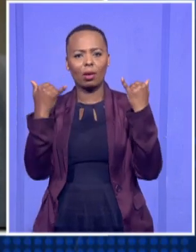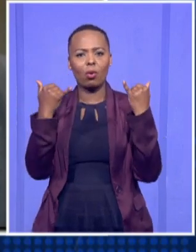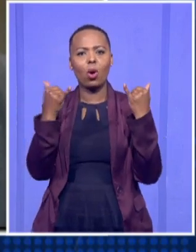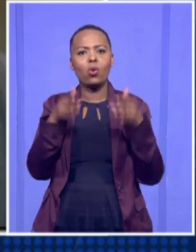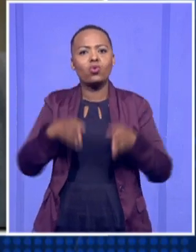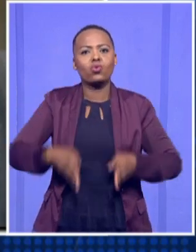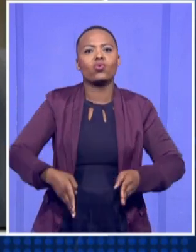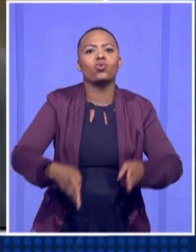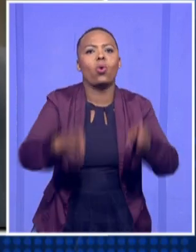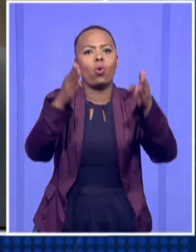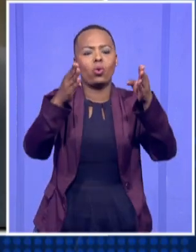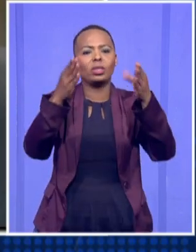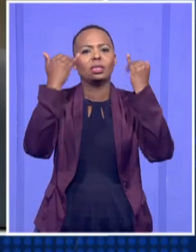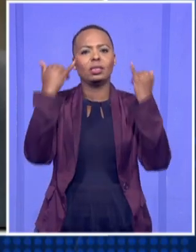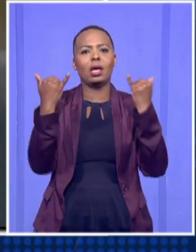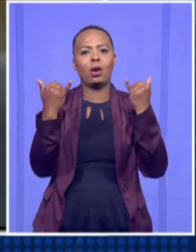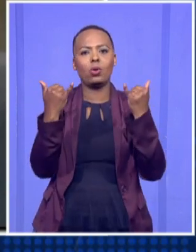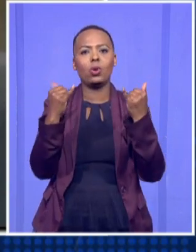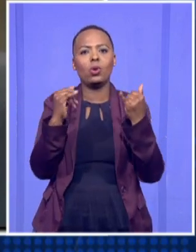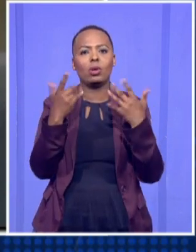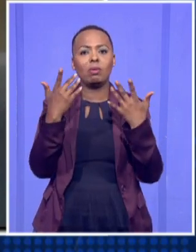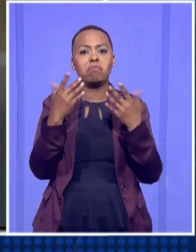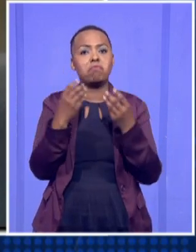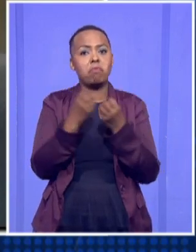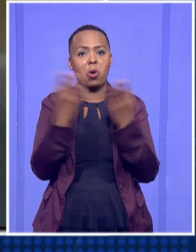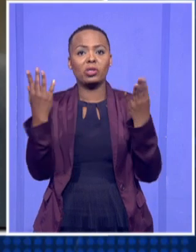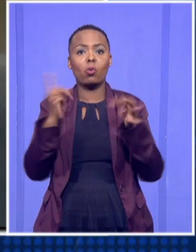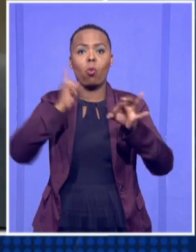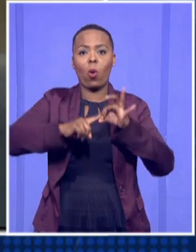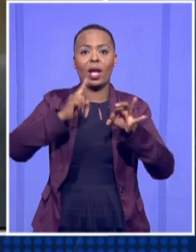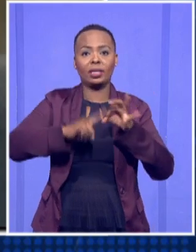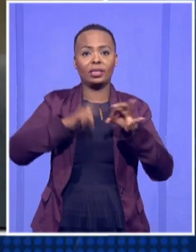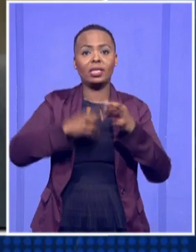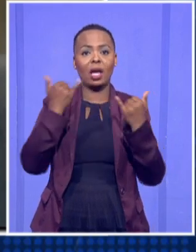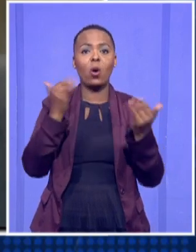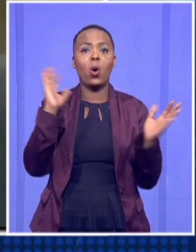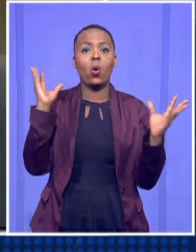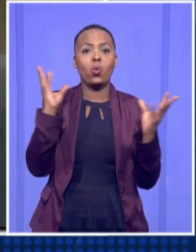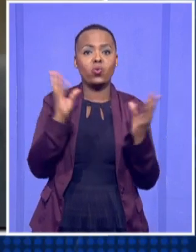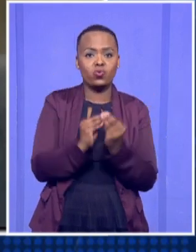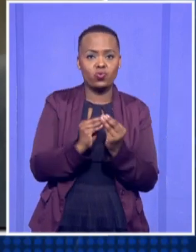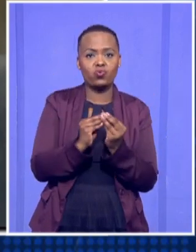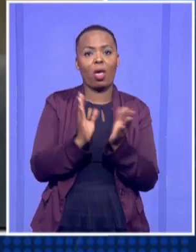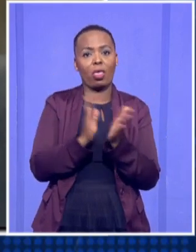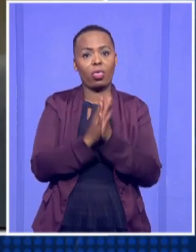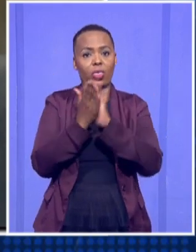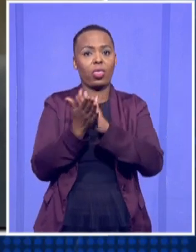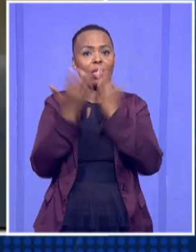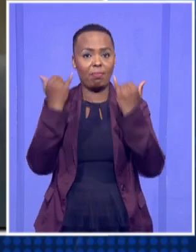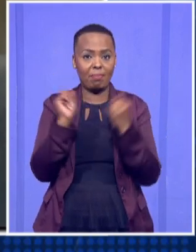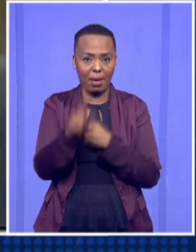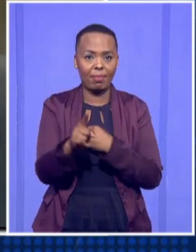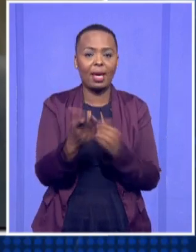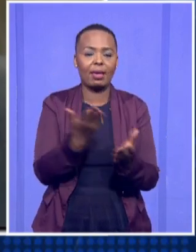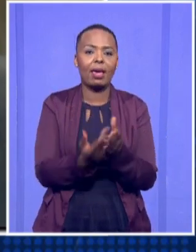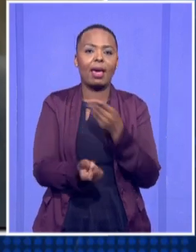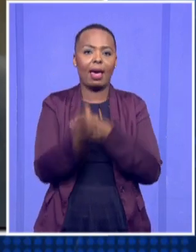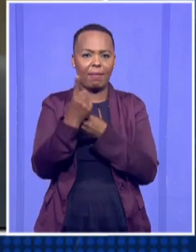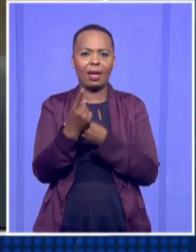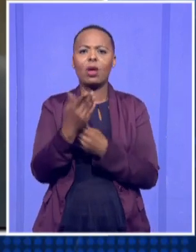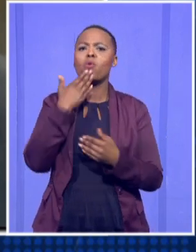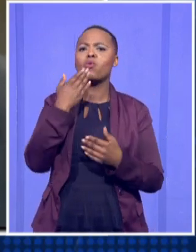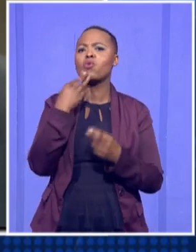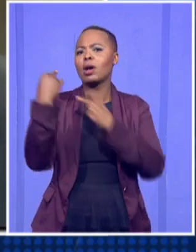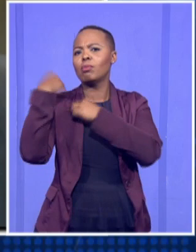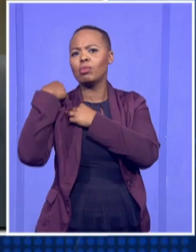road are coming to the end of their natural design and that there is lack of maintenance. Who should take responsibility for this? I don't think there's any